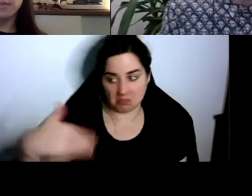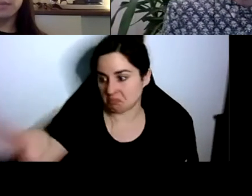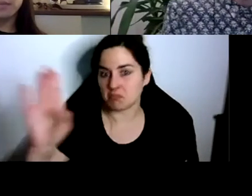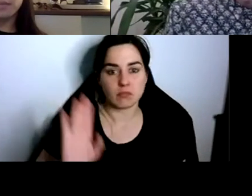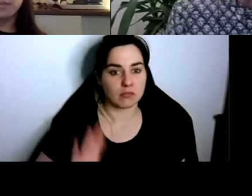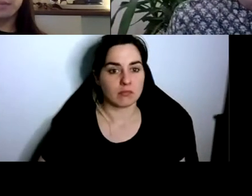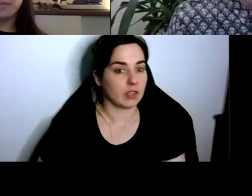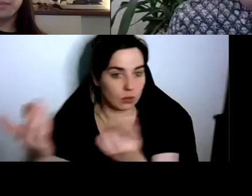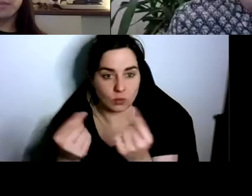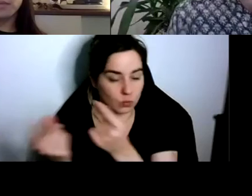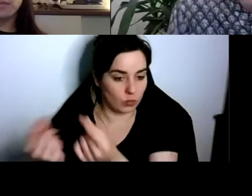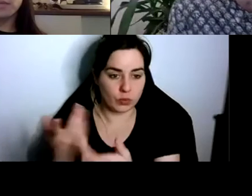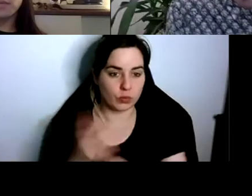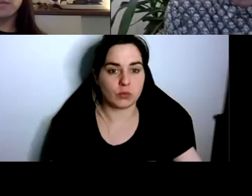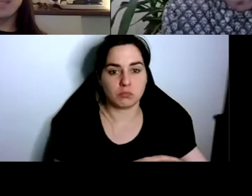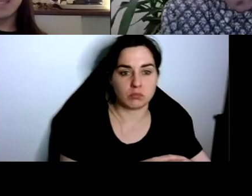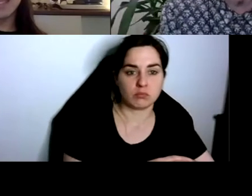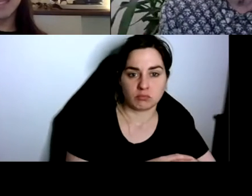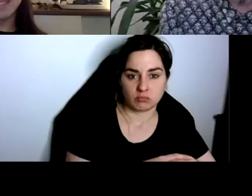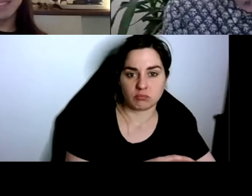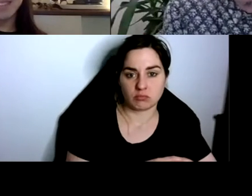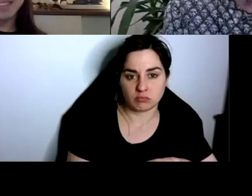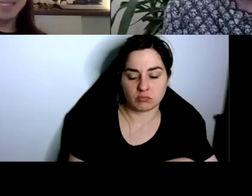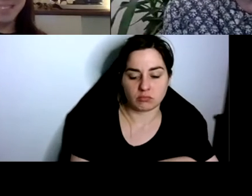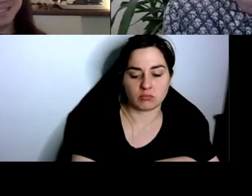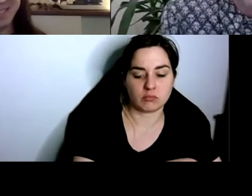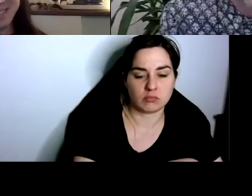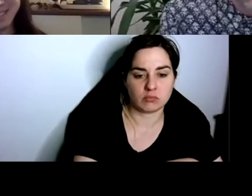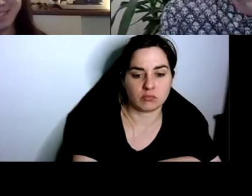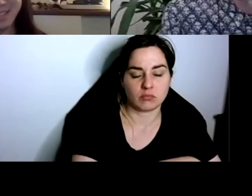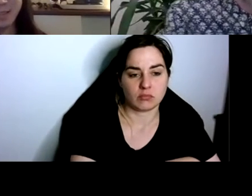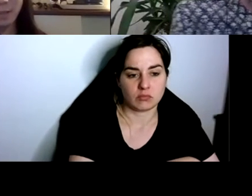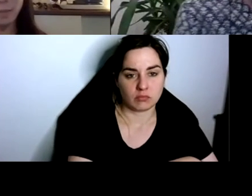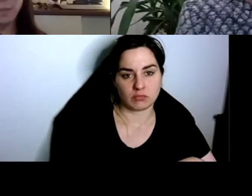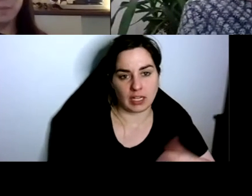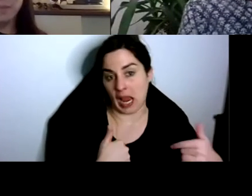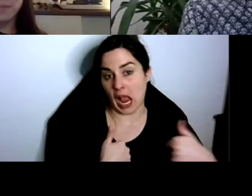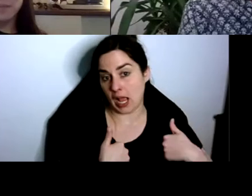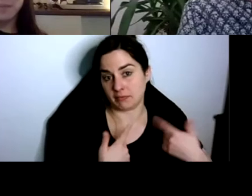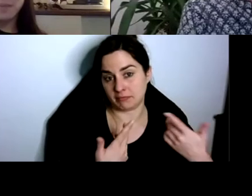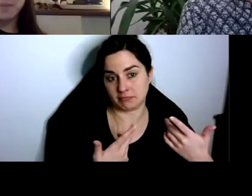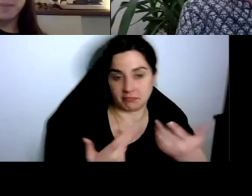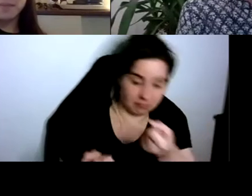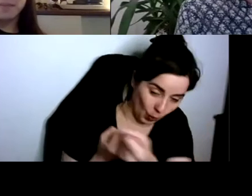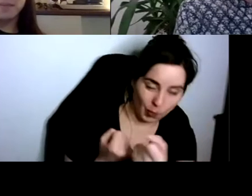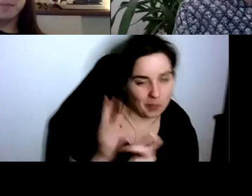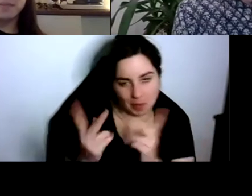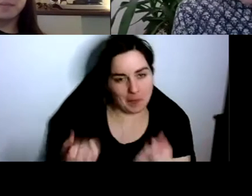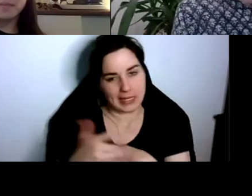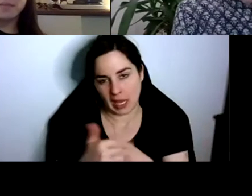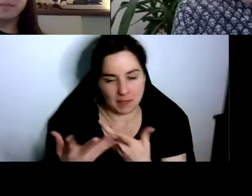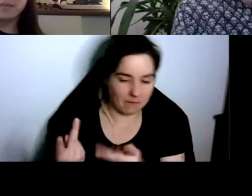them out, because I can barely use a tablet myself. But that's just me. So that's,